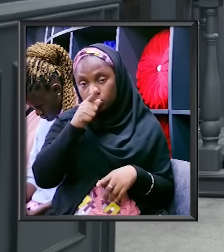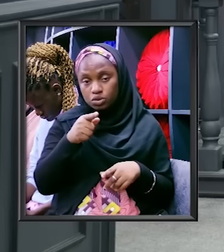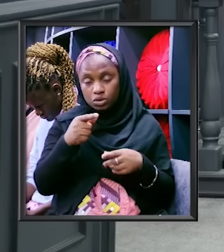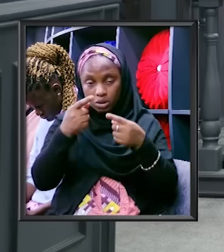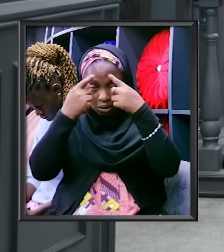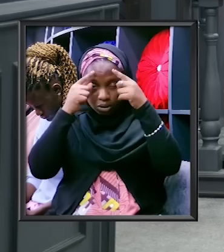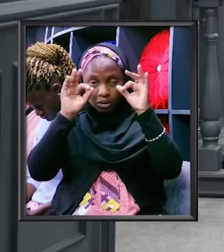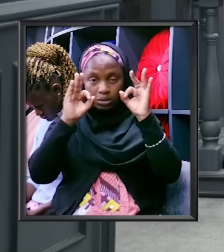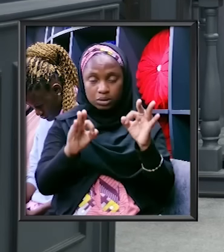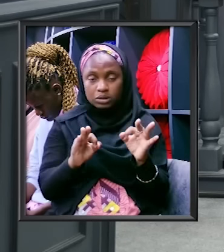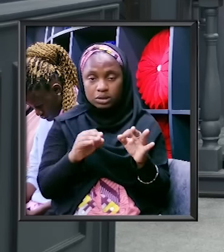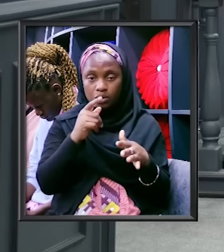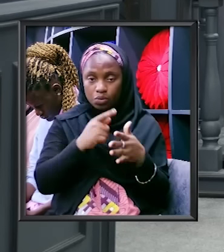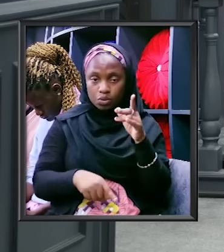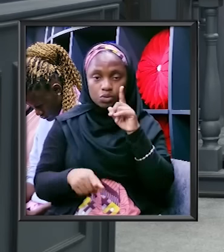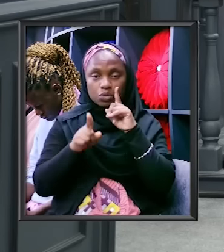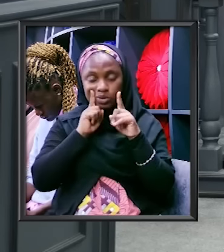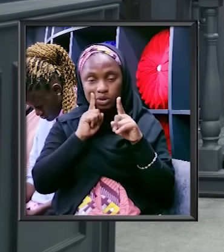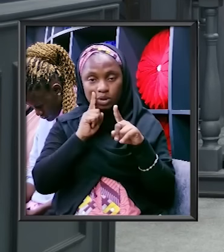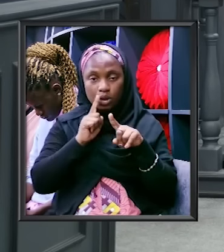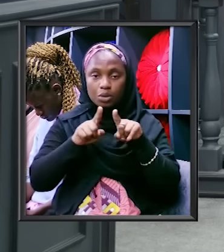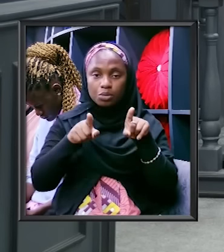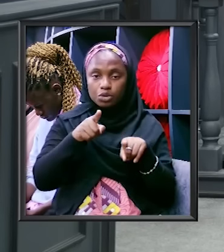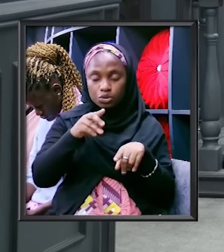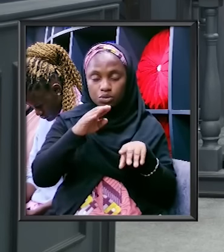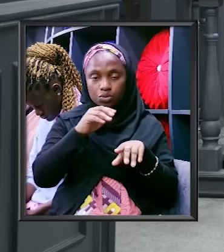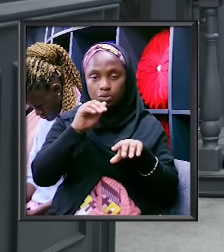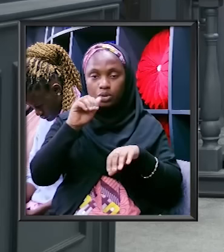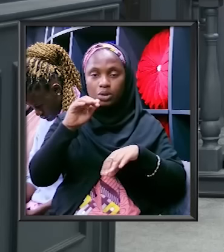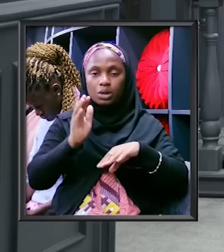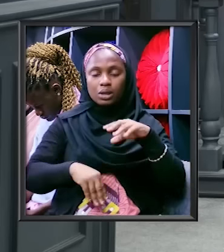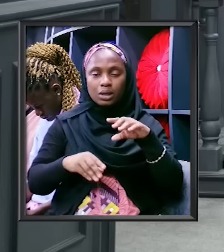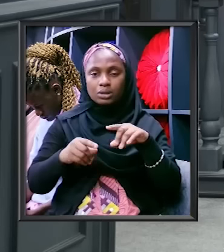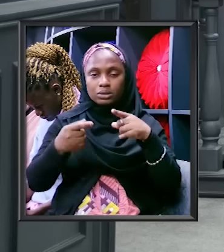we say, but you cannot decide what we think in our minds.